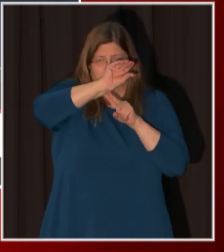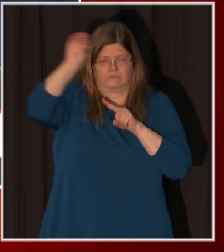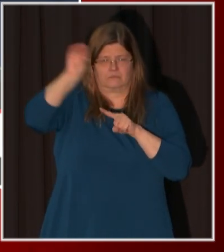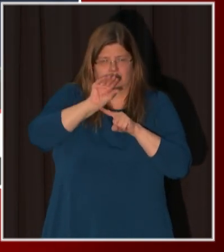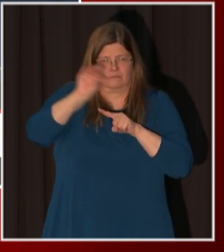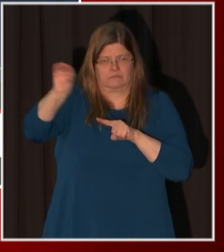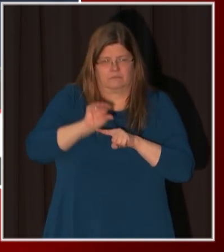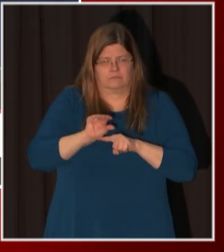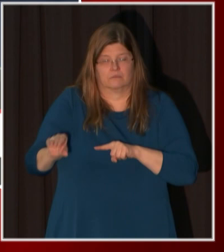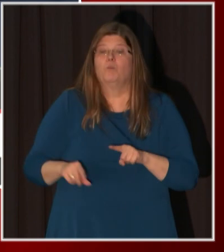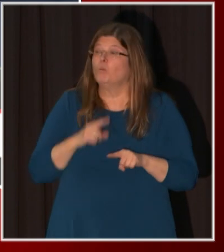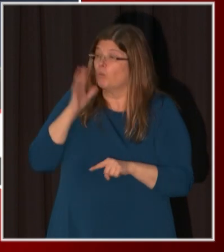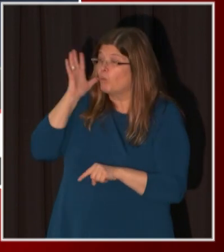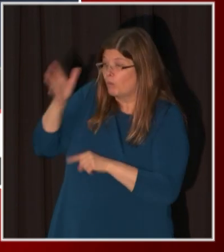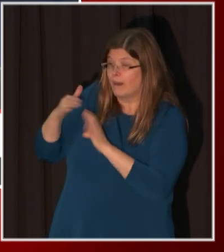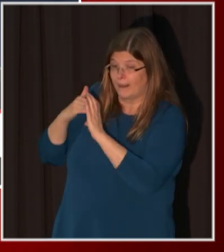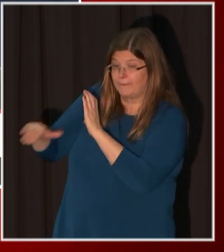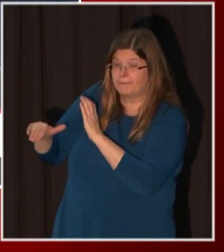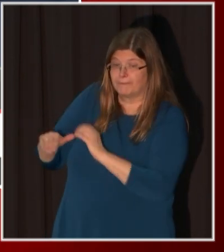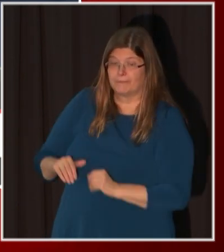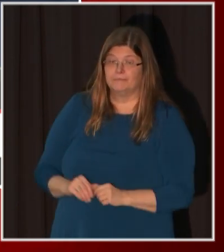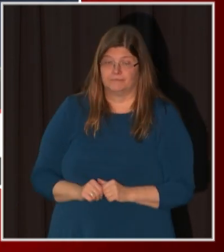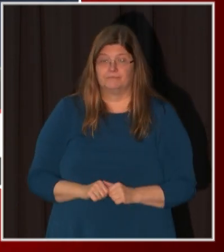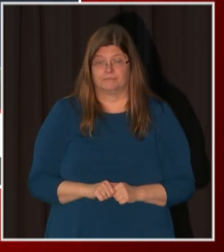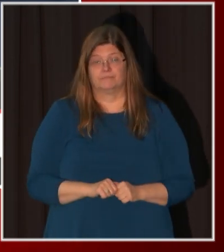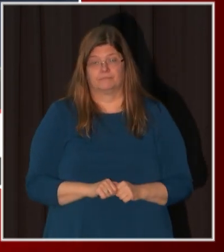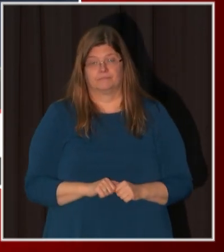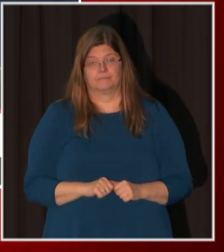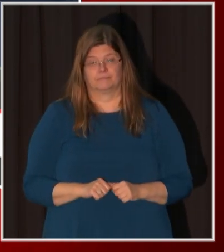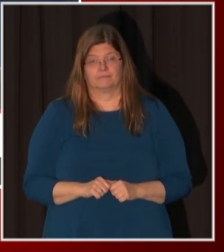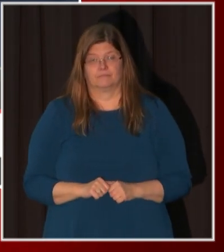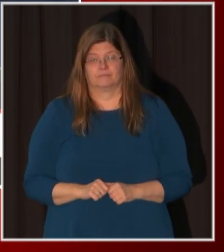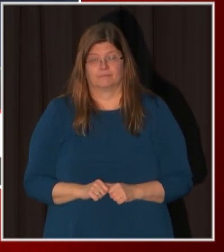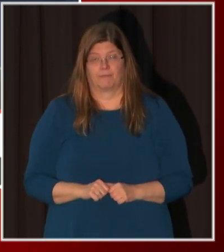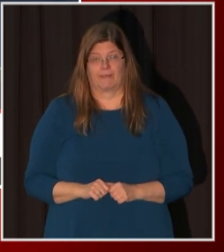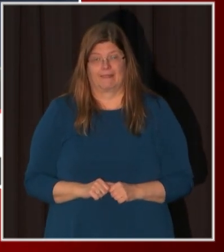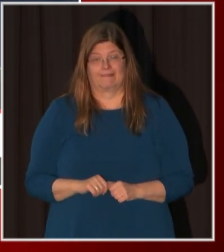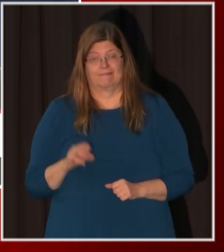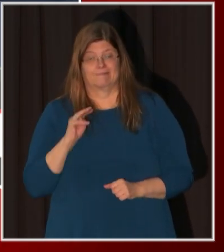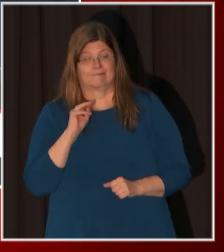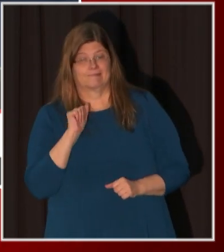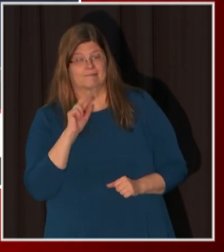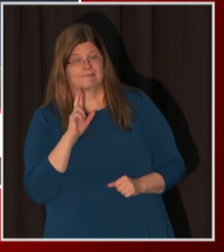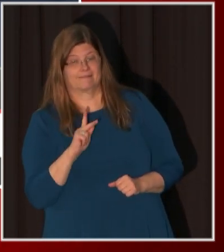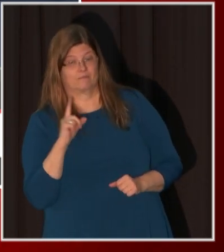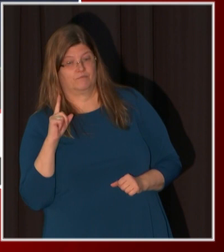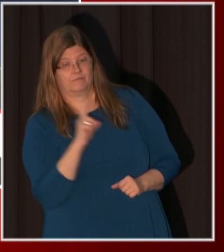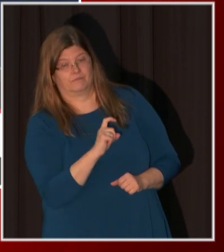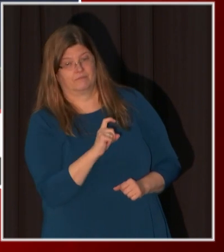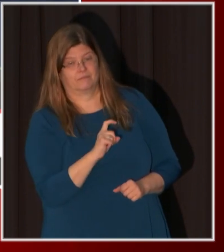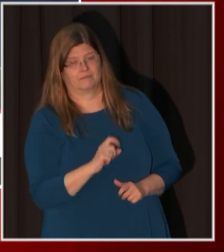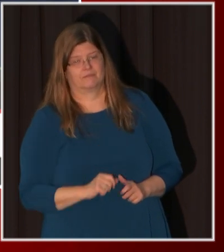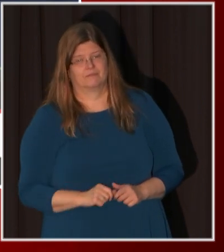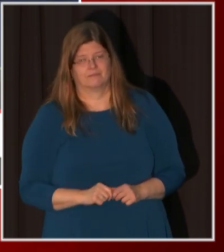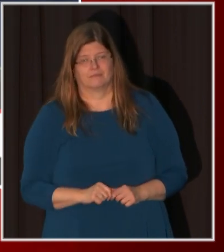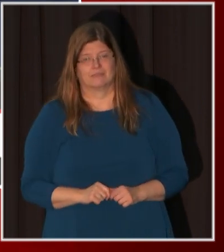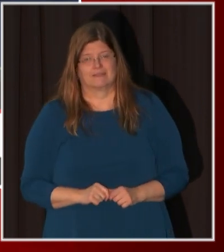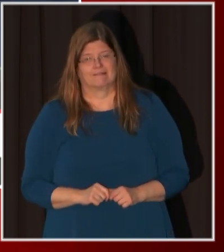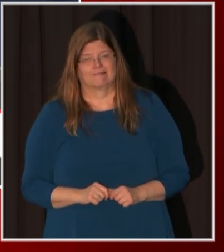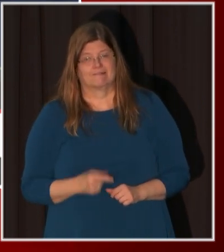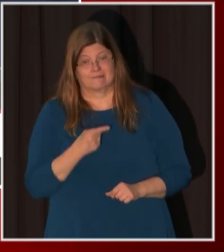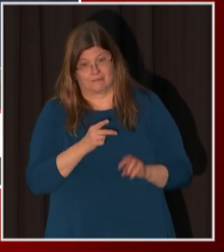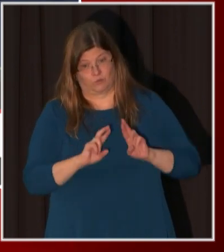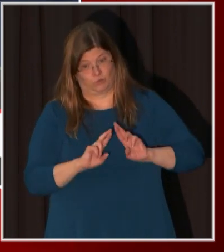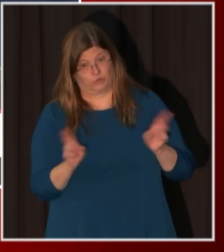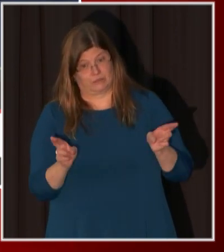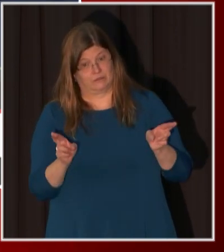So if, when you do get ready to reopen the city, will it open all at the city as a whole, or